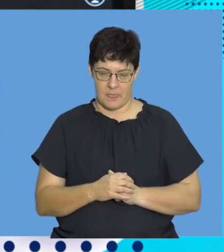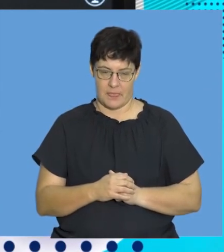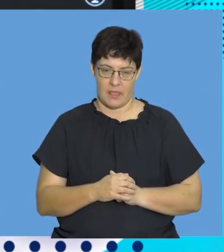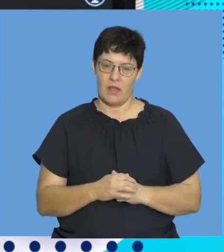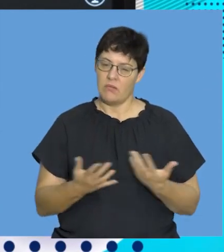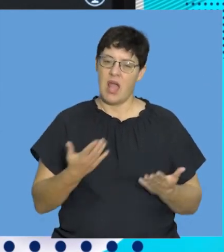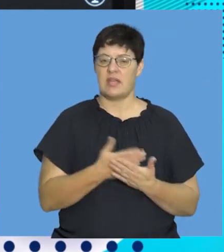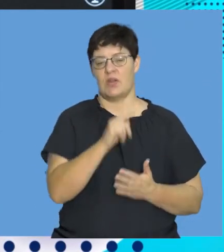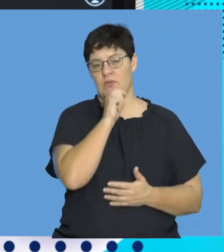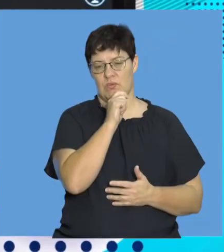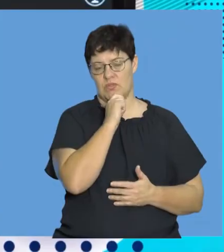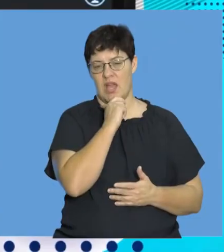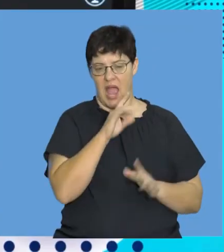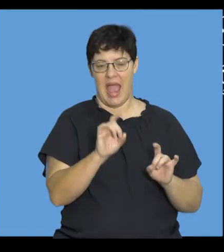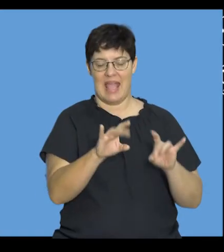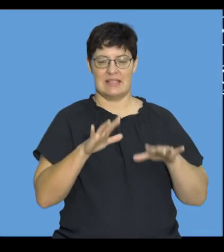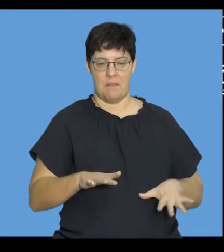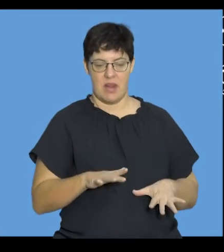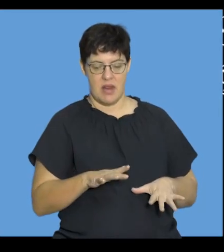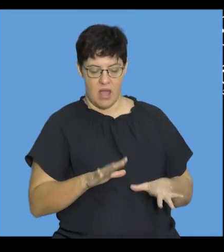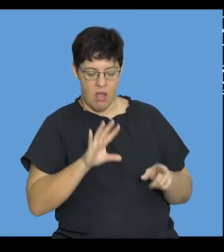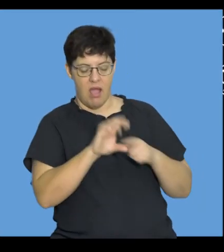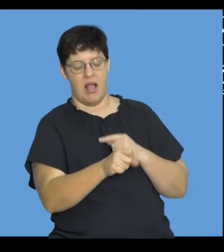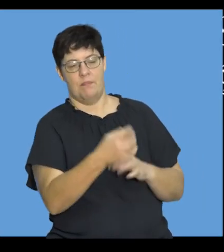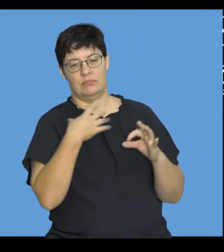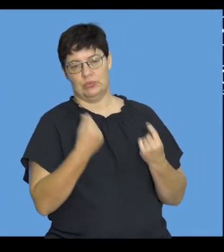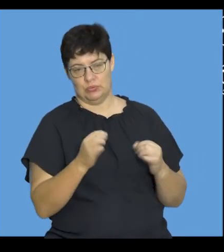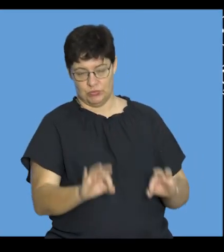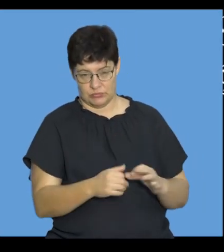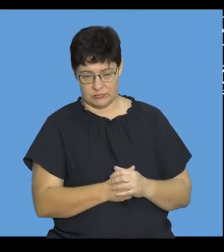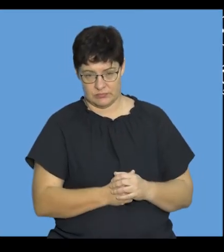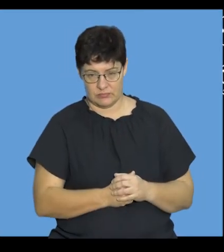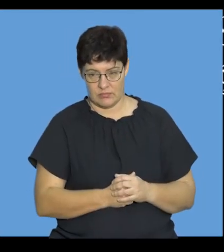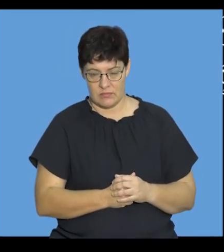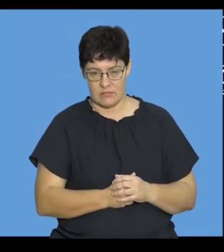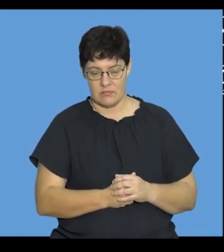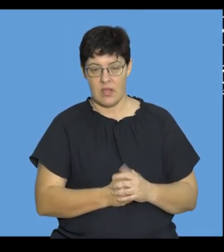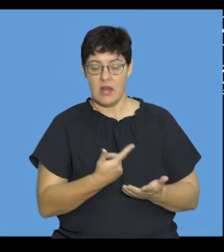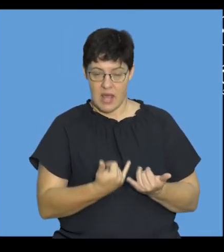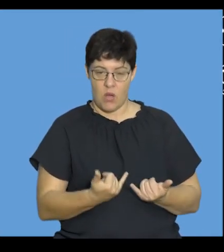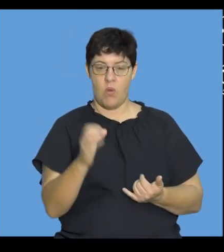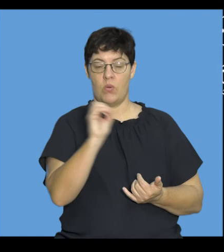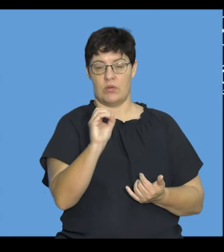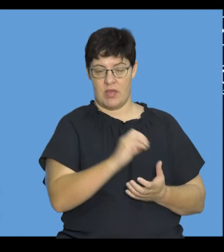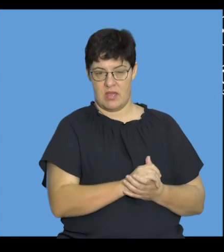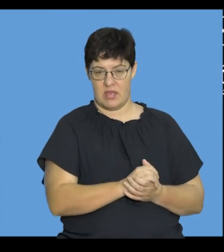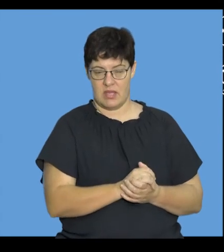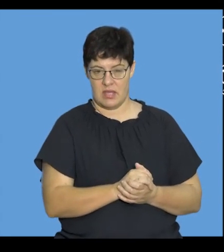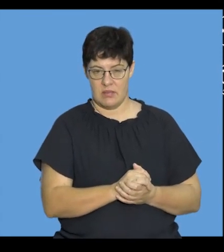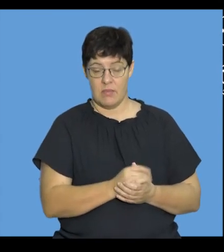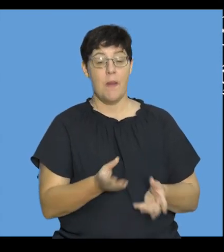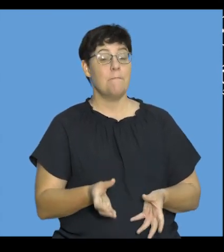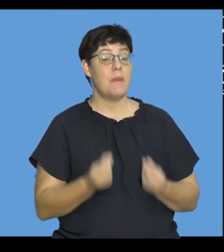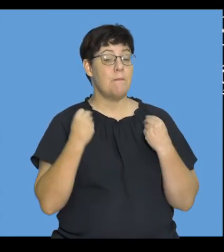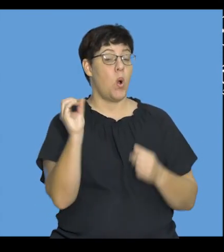an examination technique. Then notice what happens. Now we come to October. How will I receive my October credit